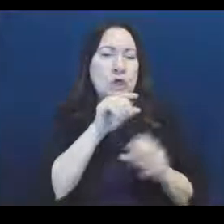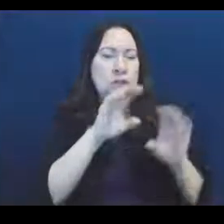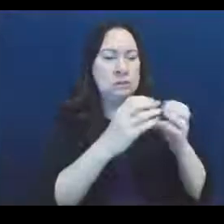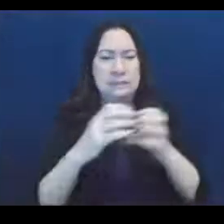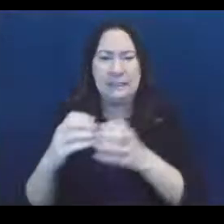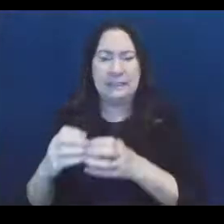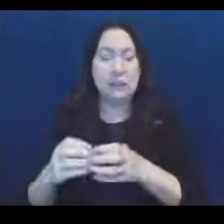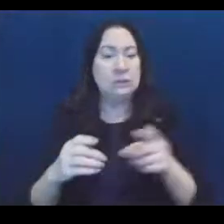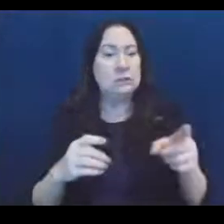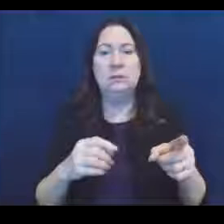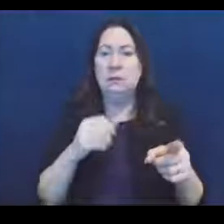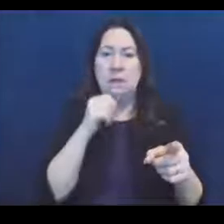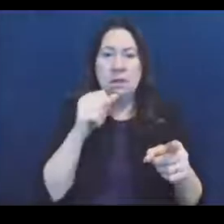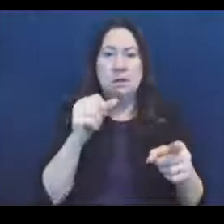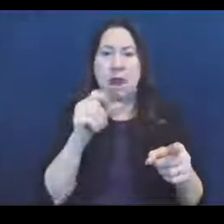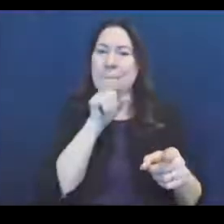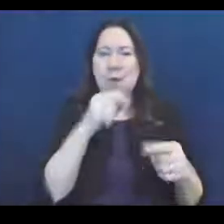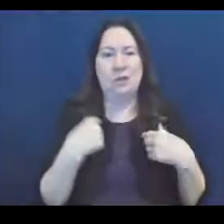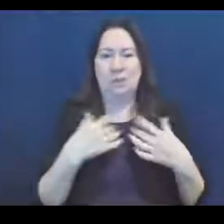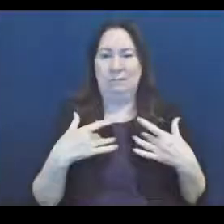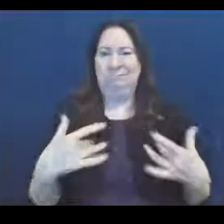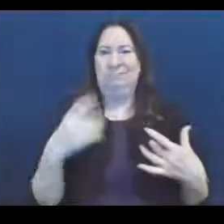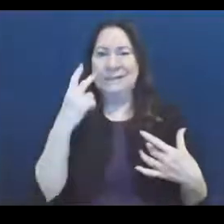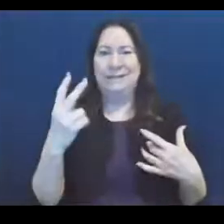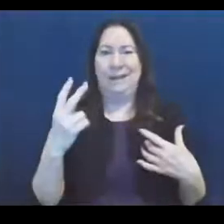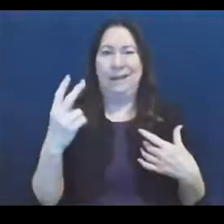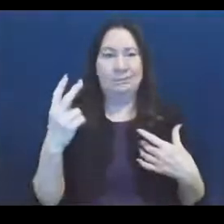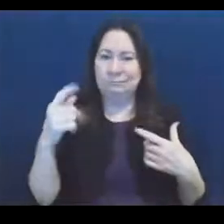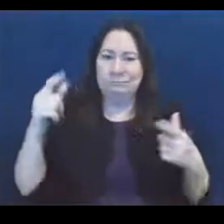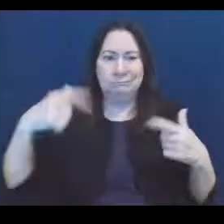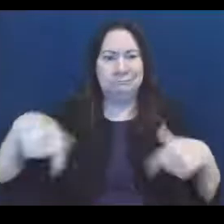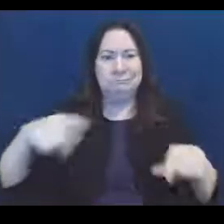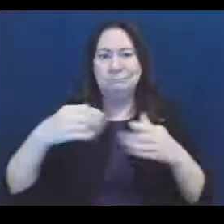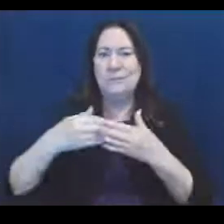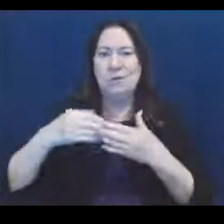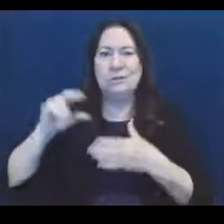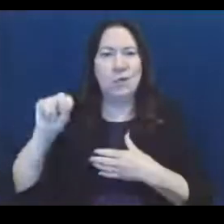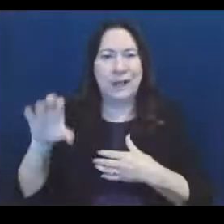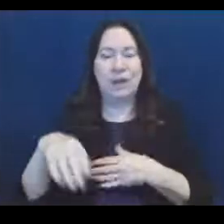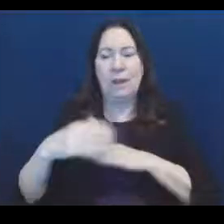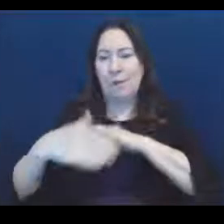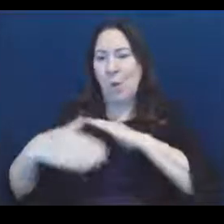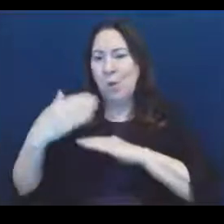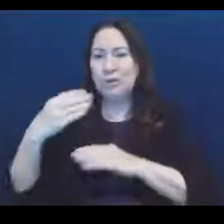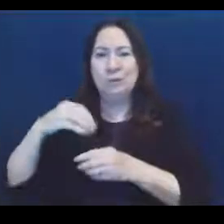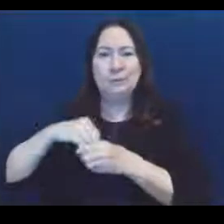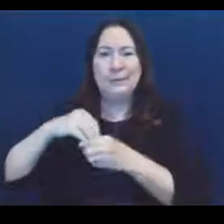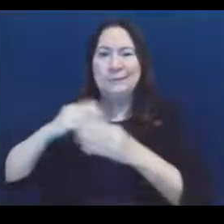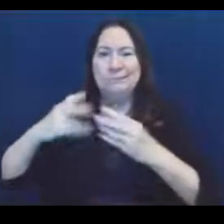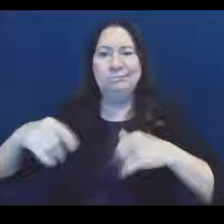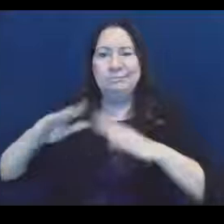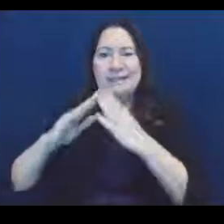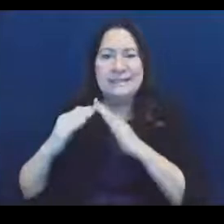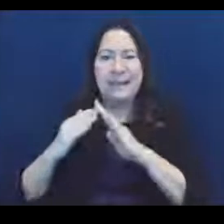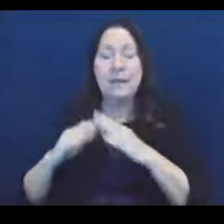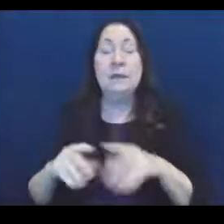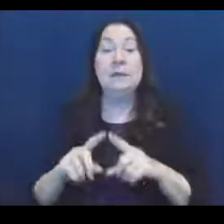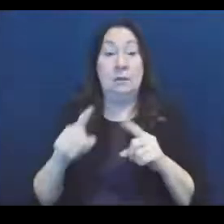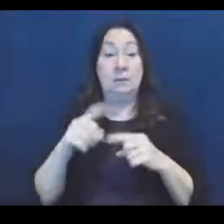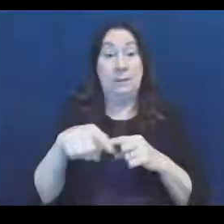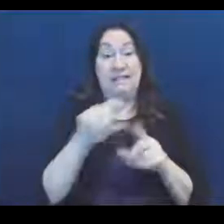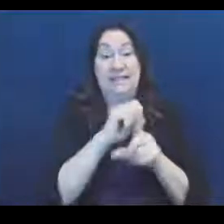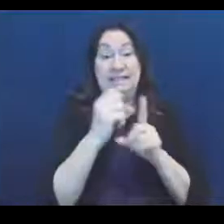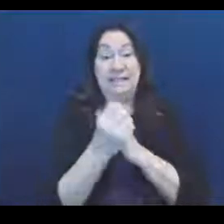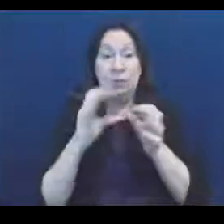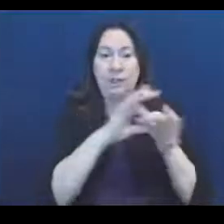are birds that we would typically see anywhere near North Carolina, the coast or inland. But in all these cases here, they were associated